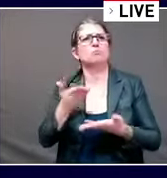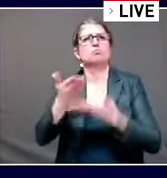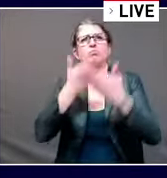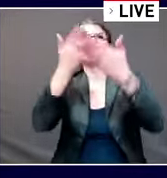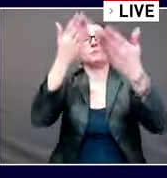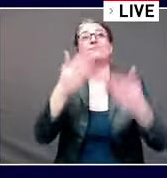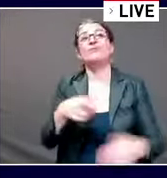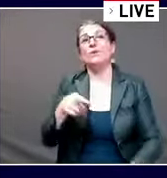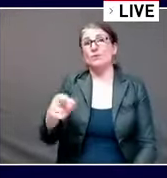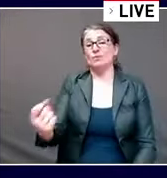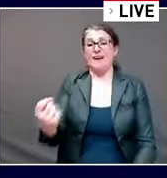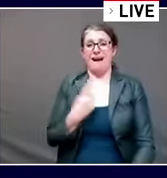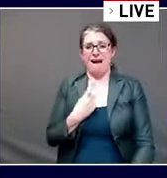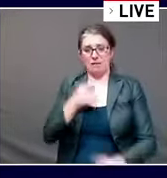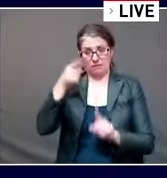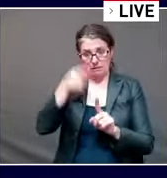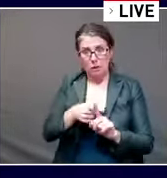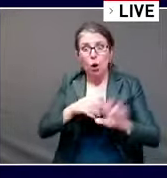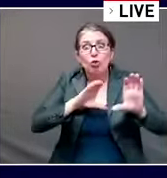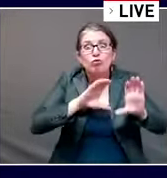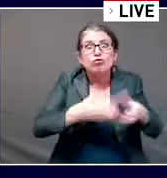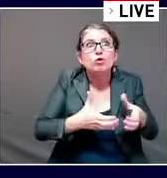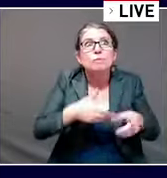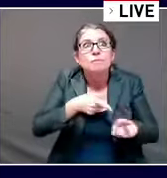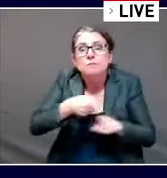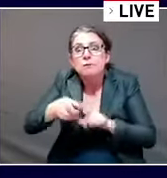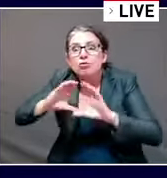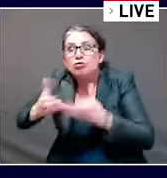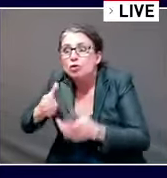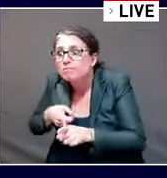added benefit to more rural areas of the state.